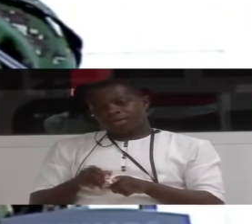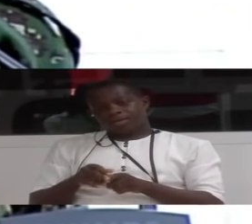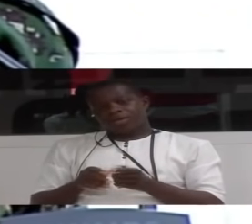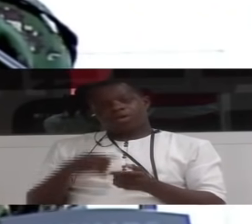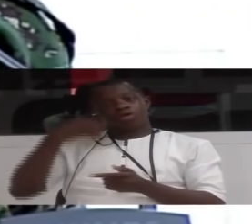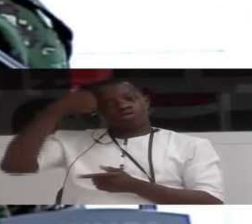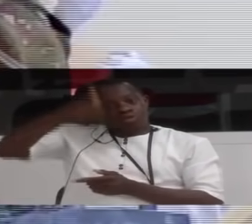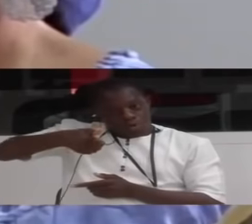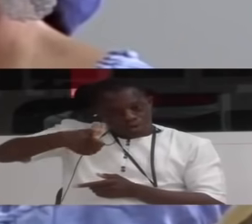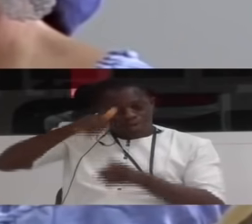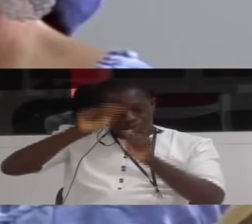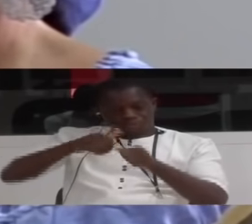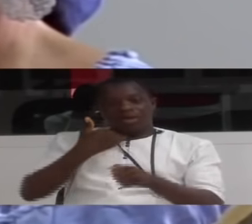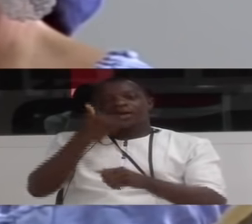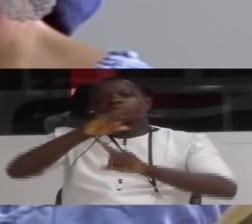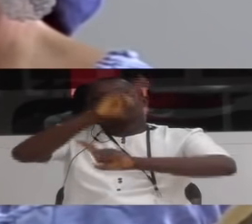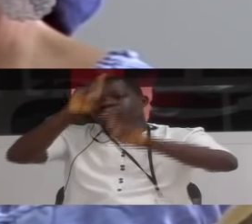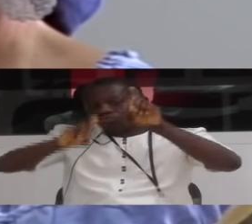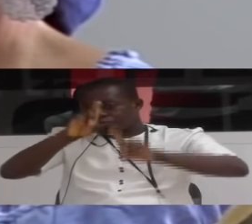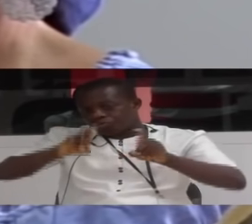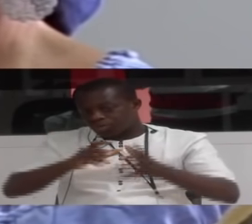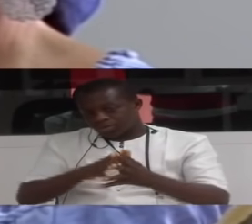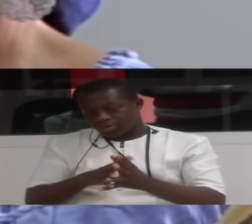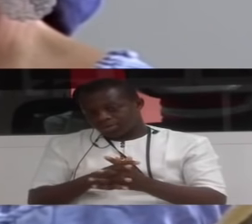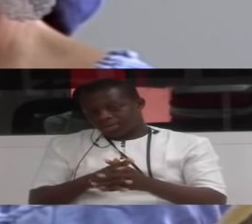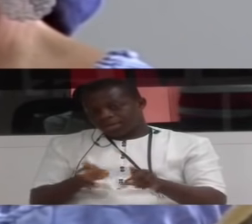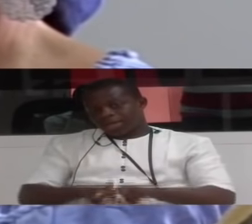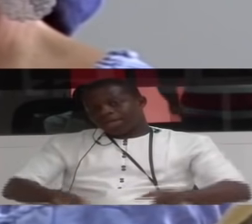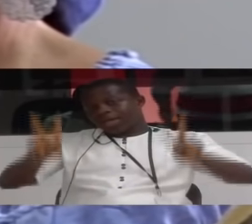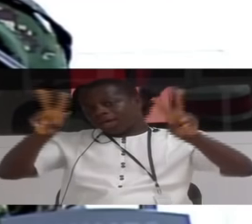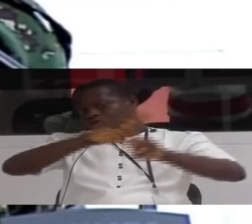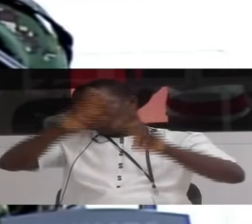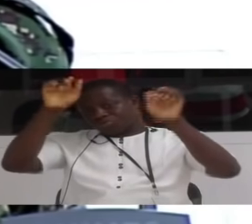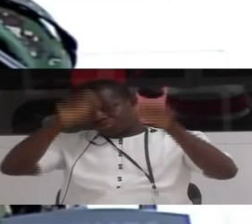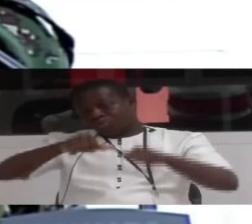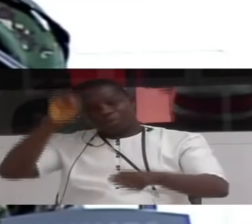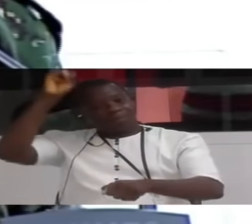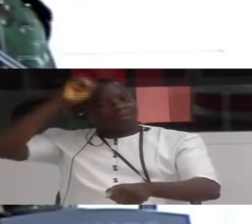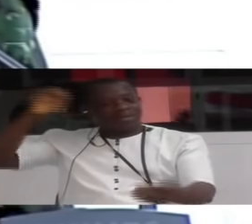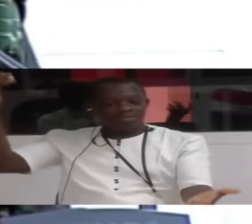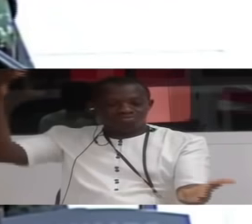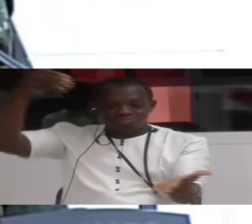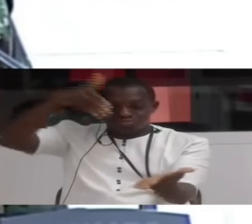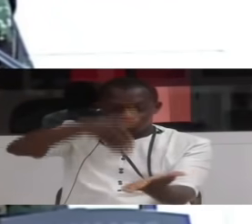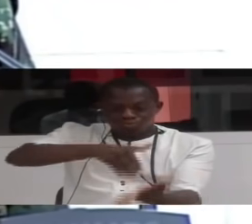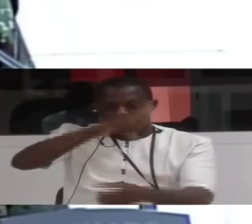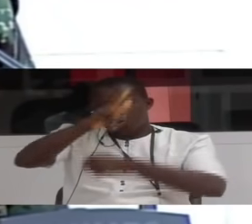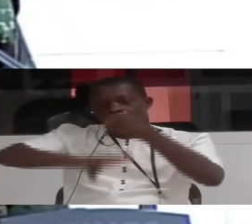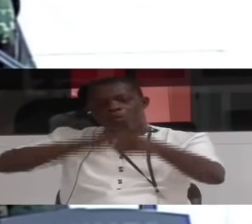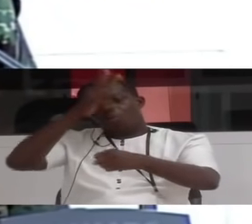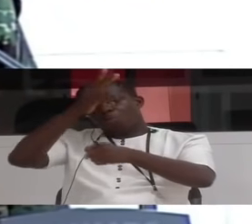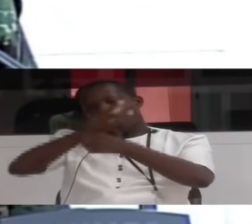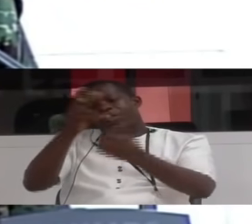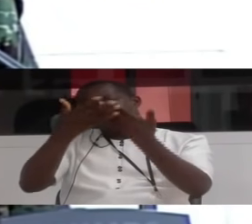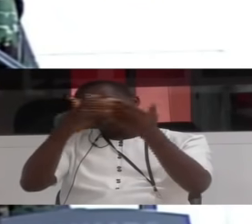kano binale de. Kadu ya jamete te Gambia mansayala fo dunya ekir. Tomorrow, these questions